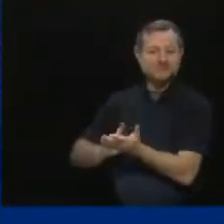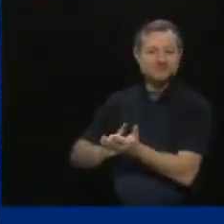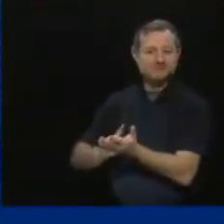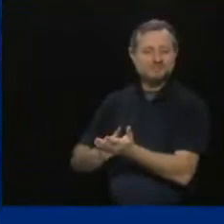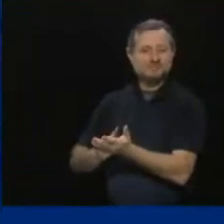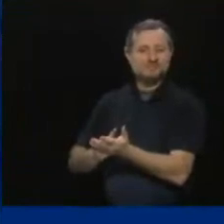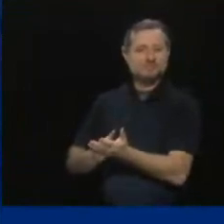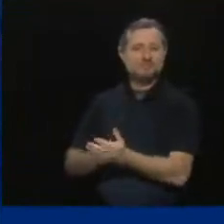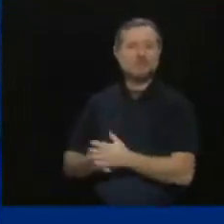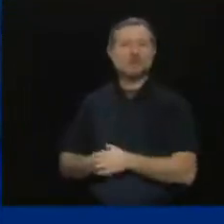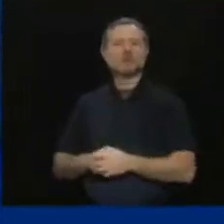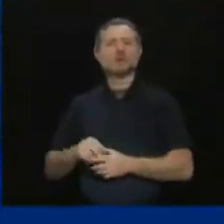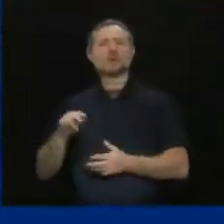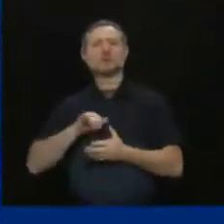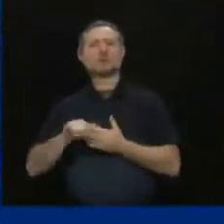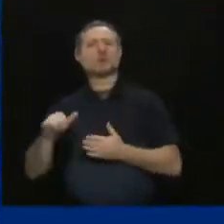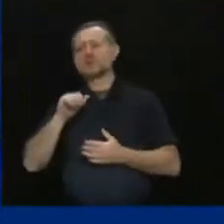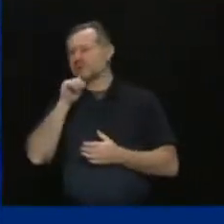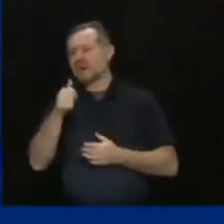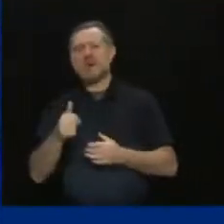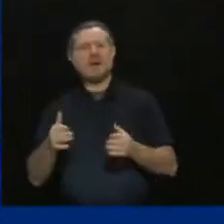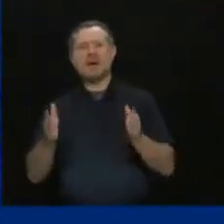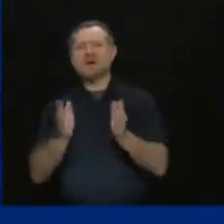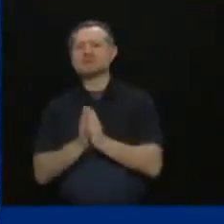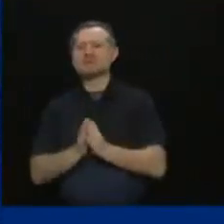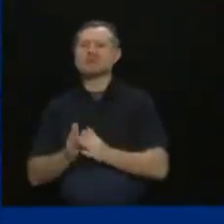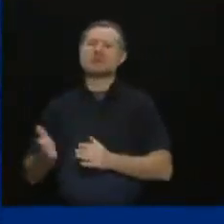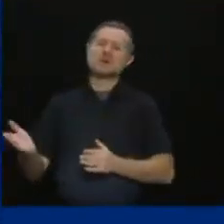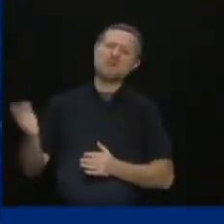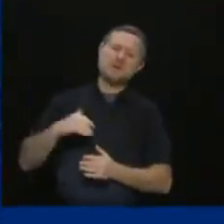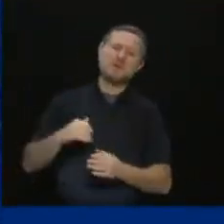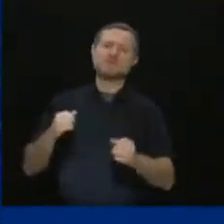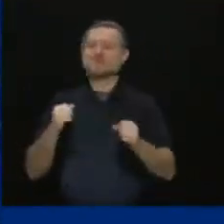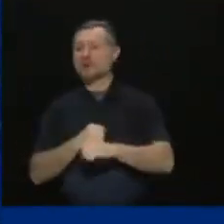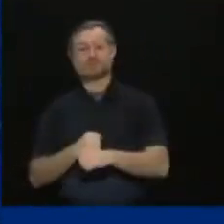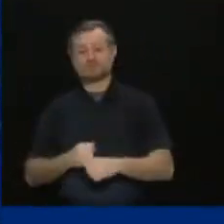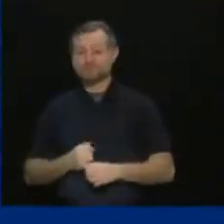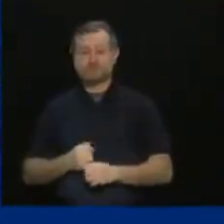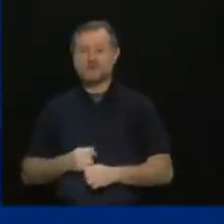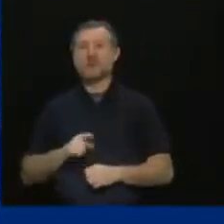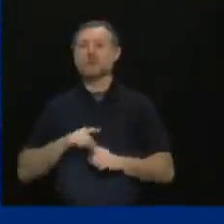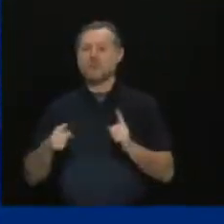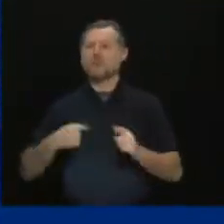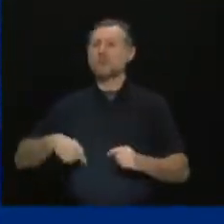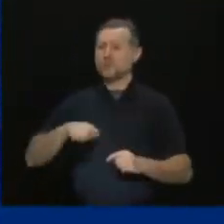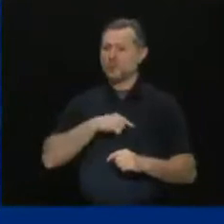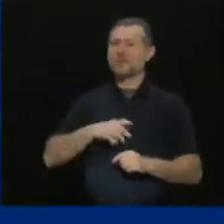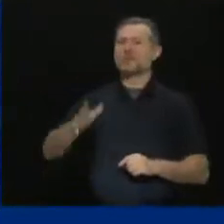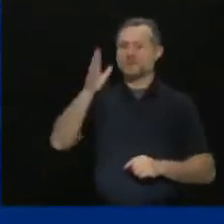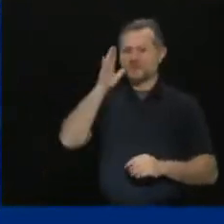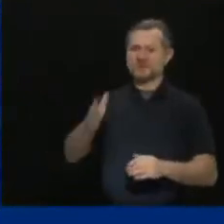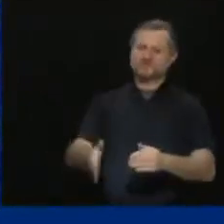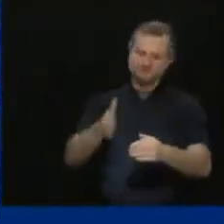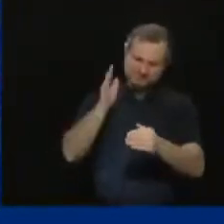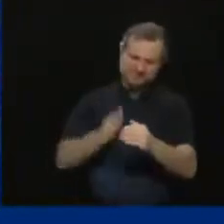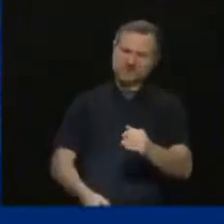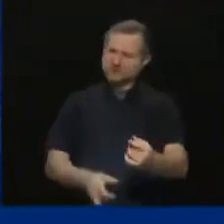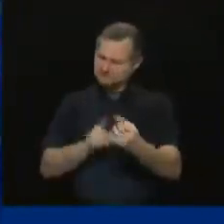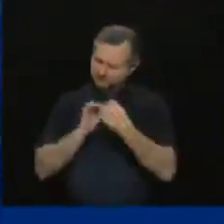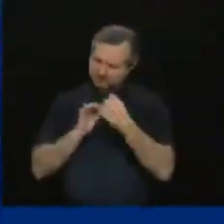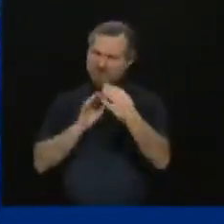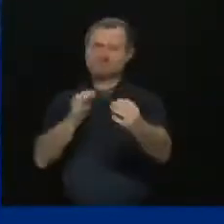New Yorkers didn't ask for the fight, but we are sure as hell going to finish it. Because